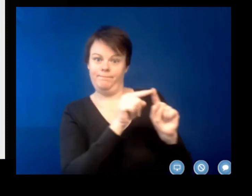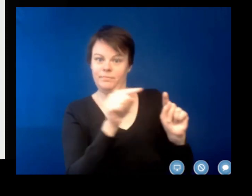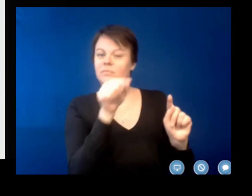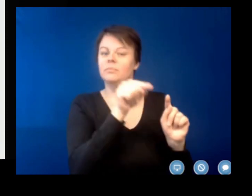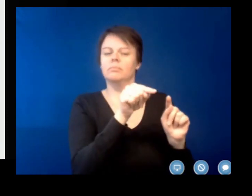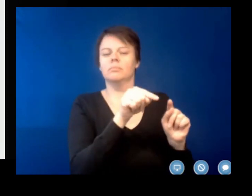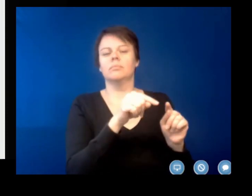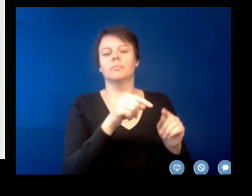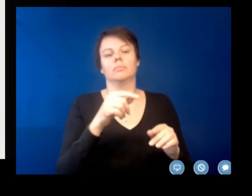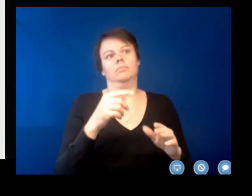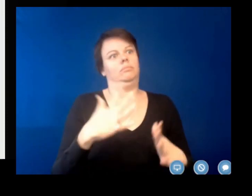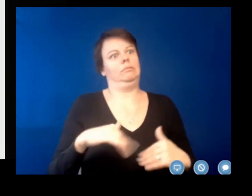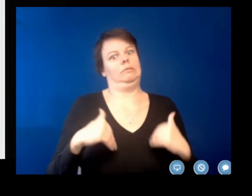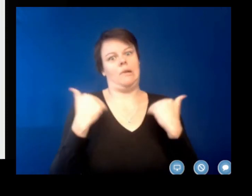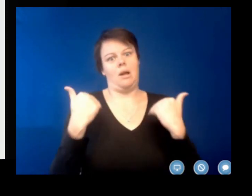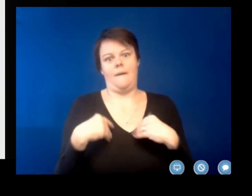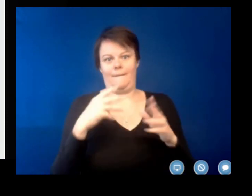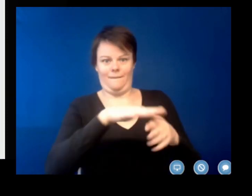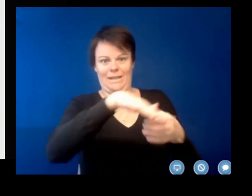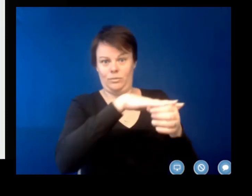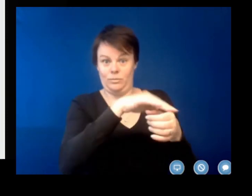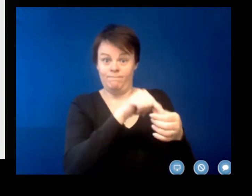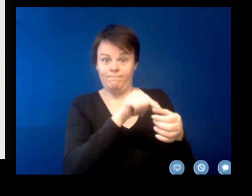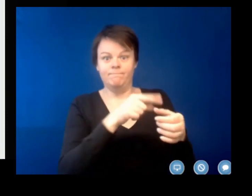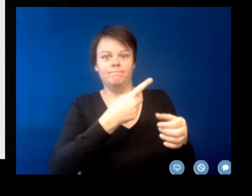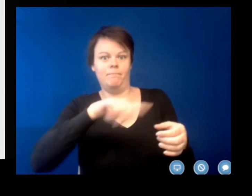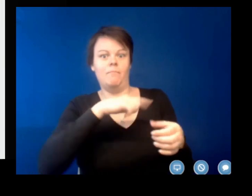from high importance for the way people act.